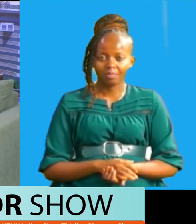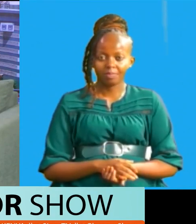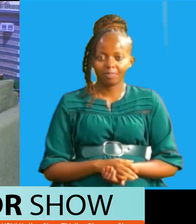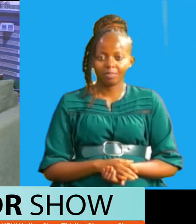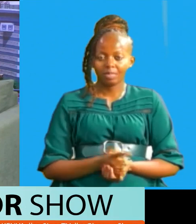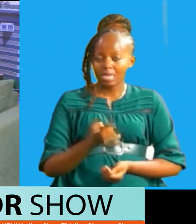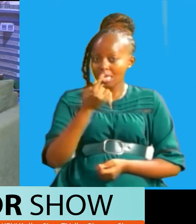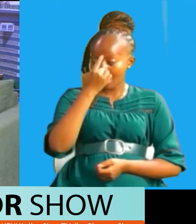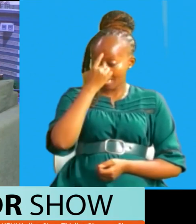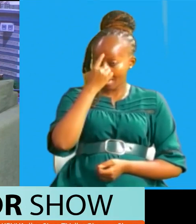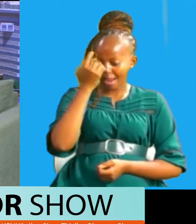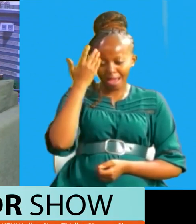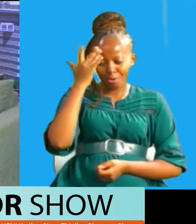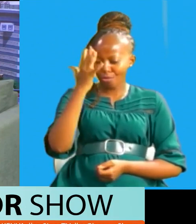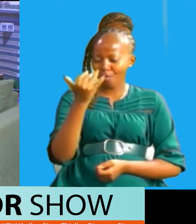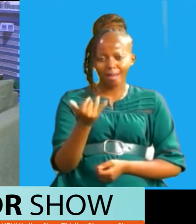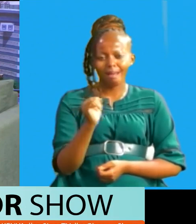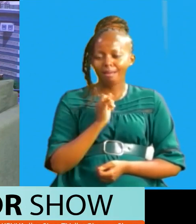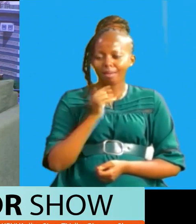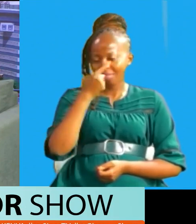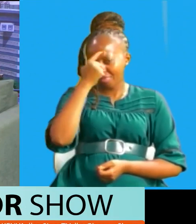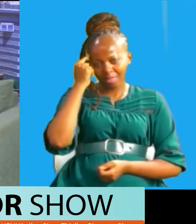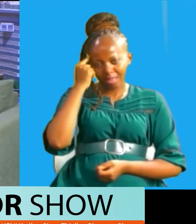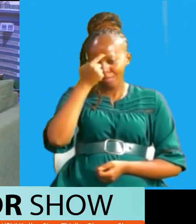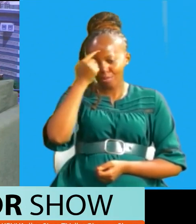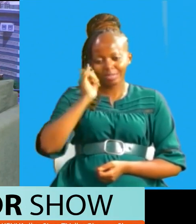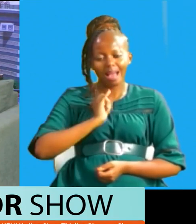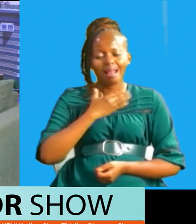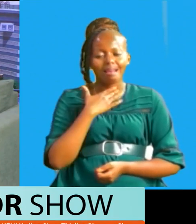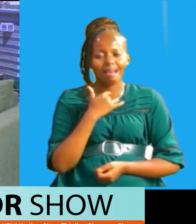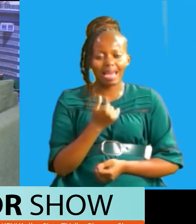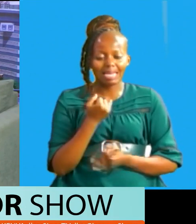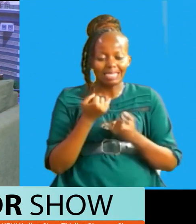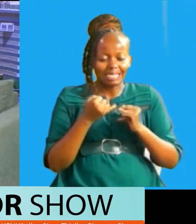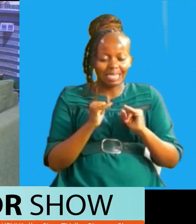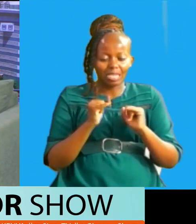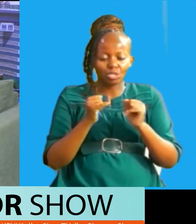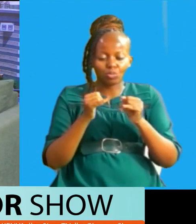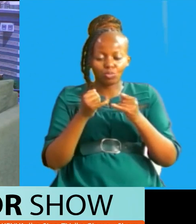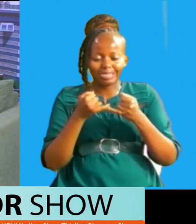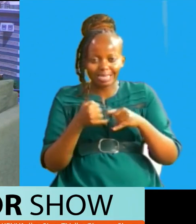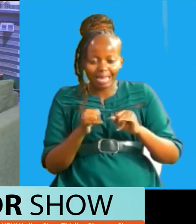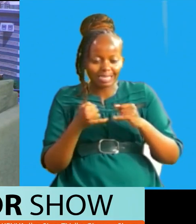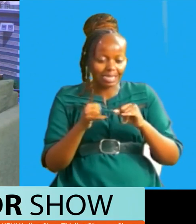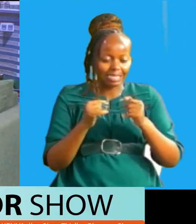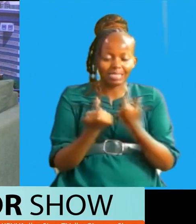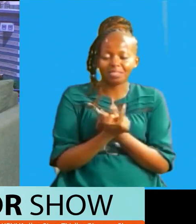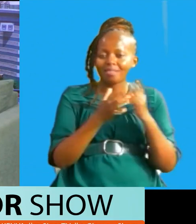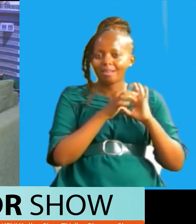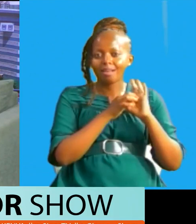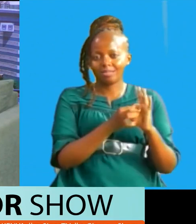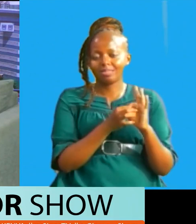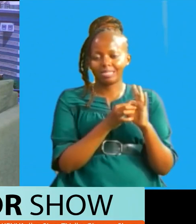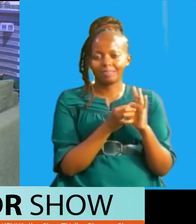Indian. I don't know why. I think it's because I just love exploring different cultures. Wow, that is really beautiful. Yes,